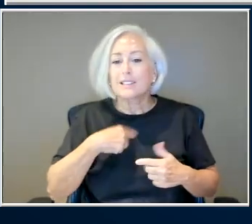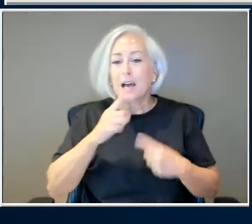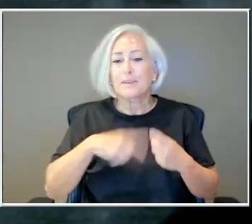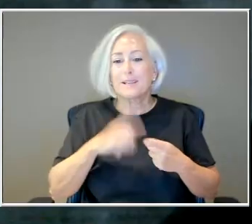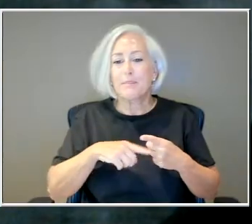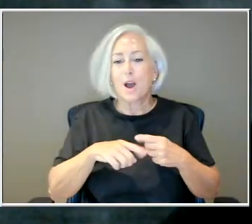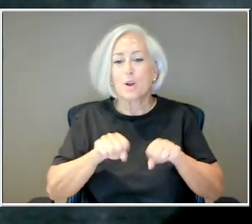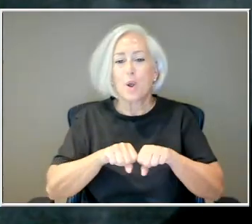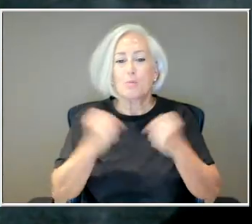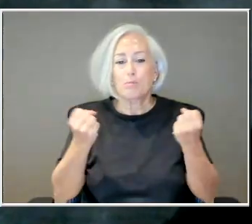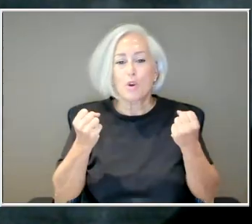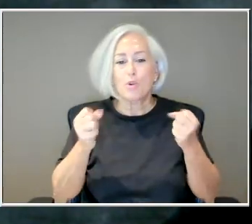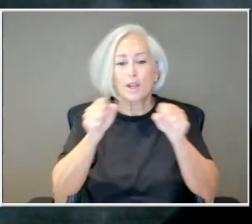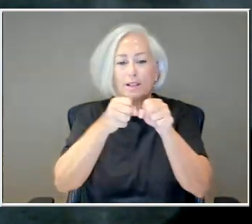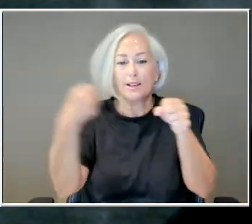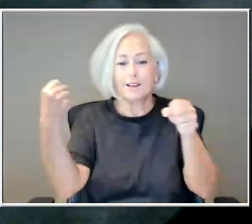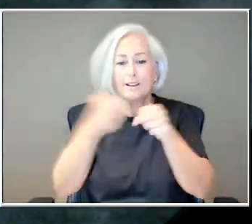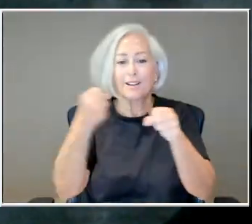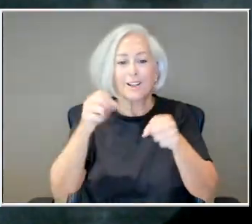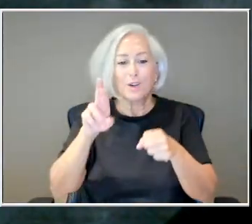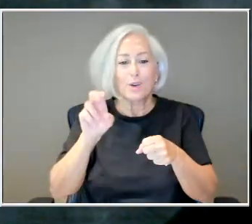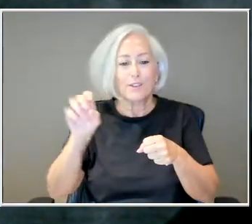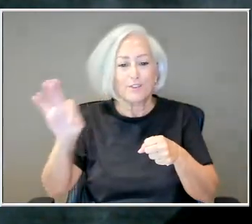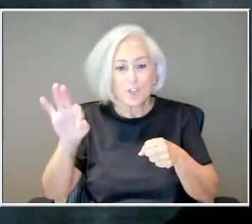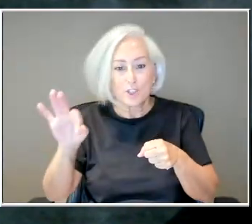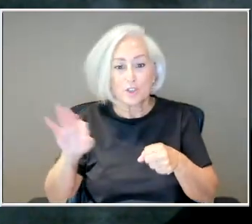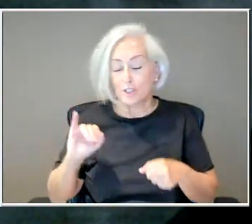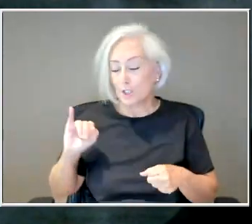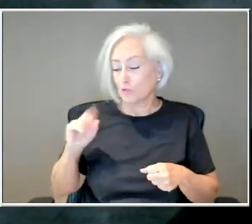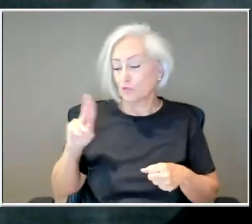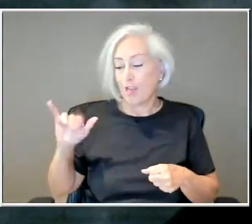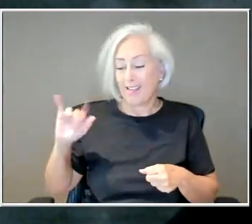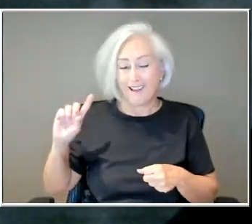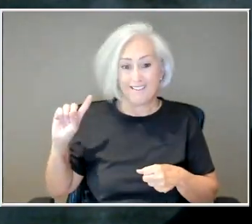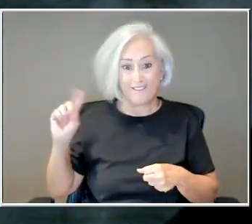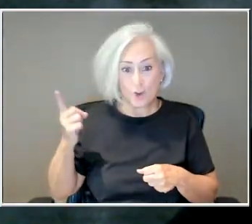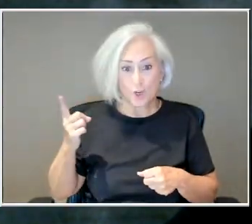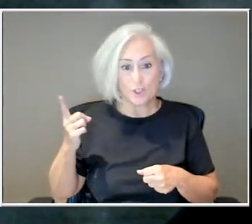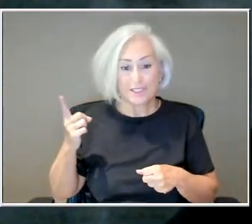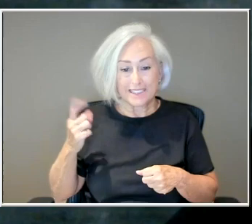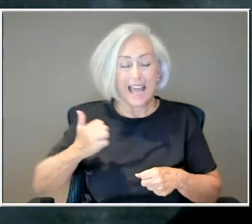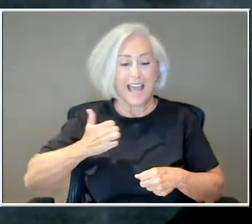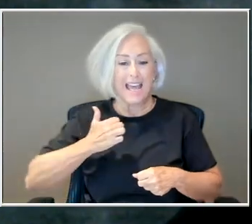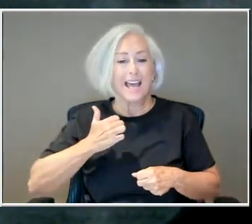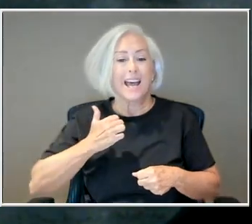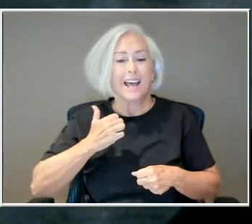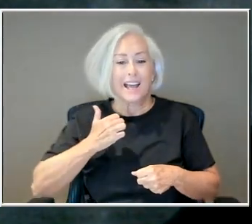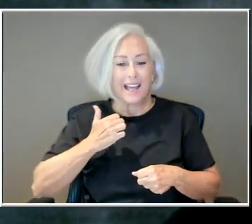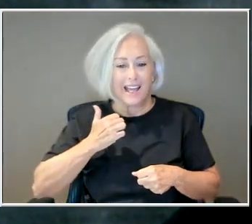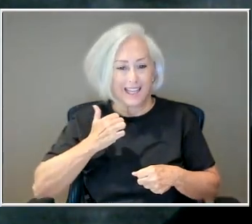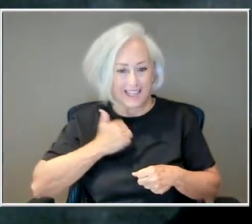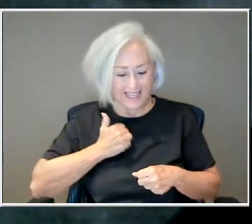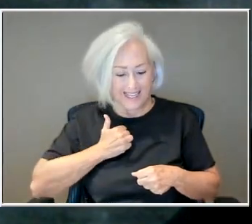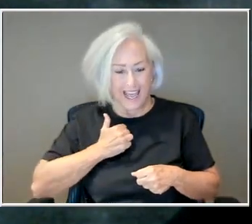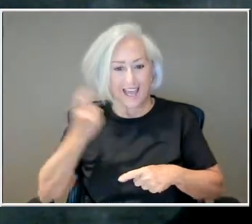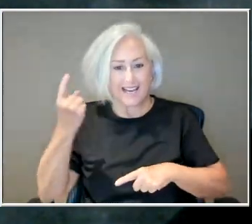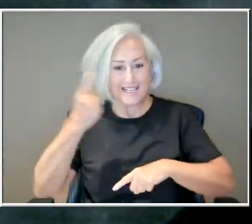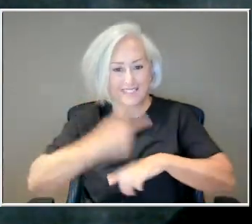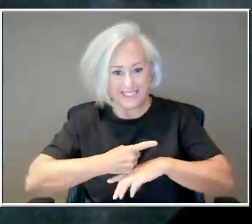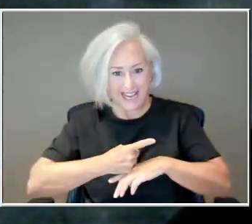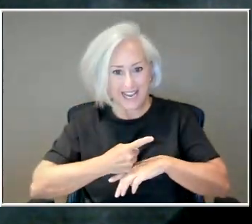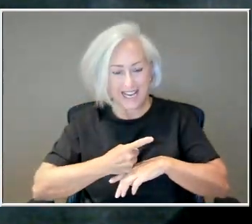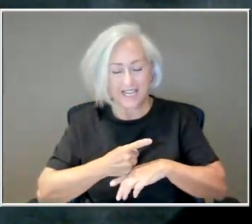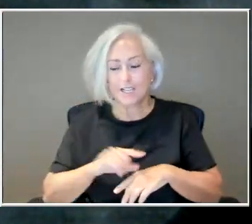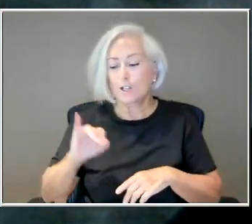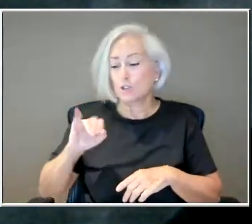Yeah, so on July 1st, so July 1st is Canada Day, and so it was that's our long weekend. So July 1st, I had been on